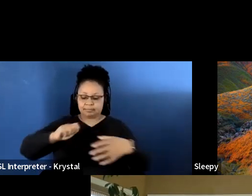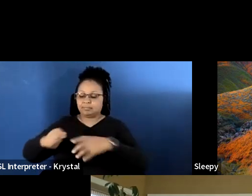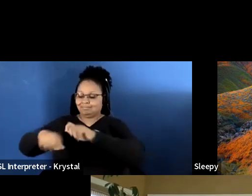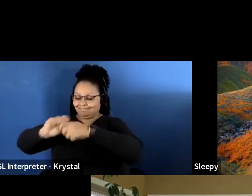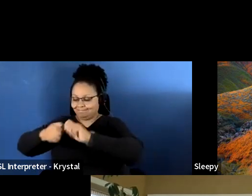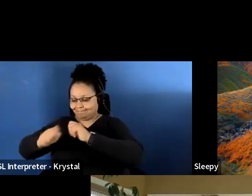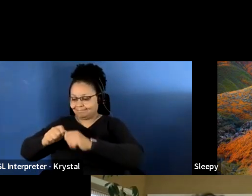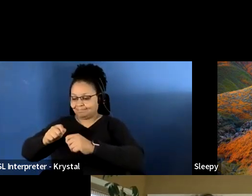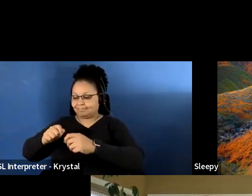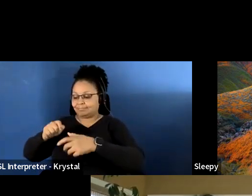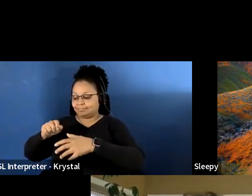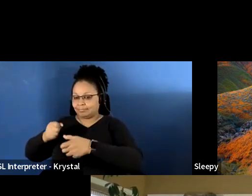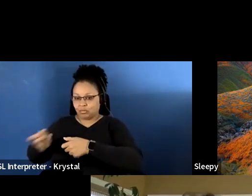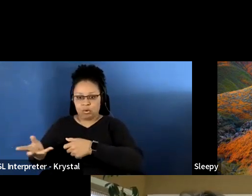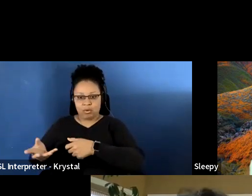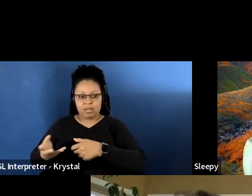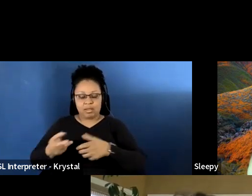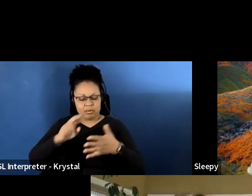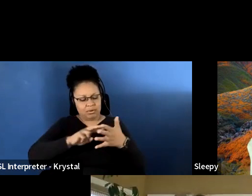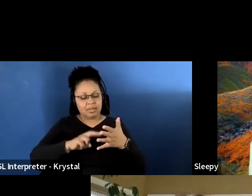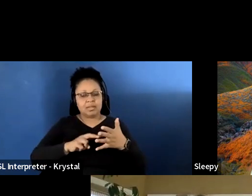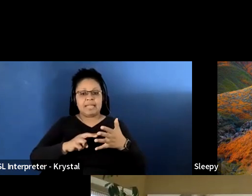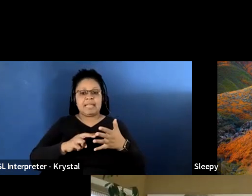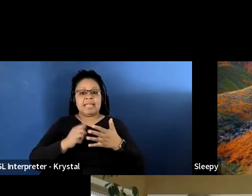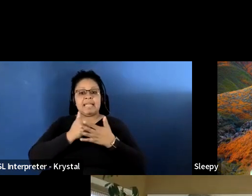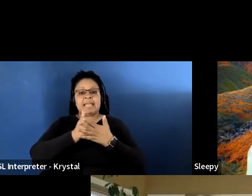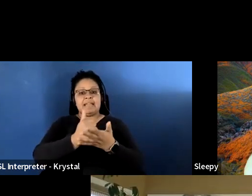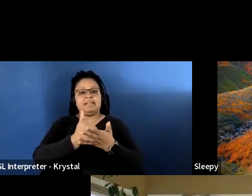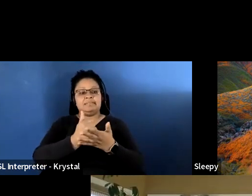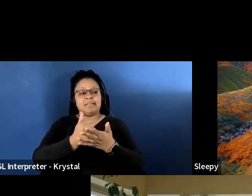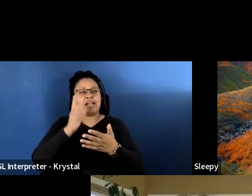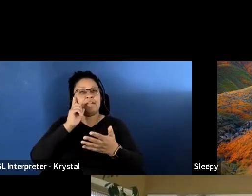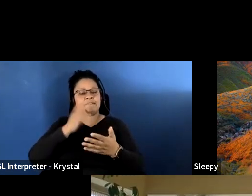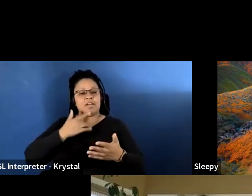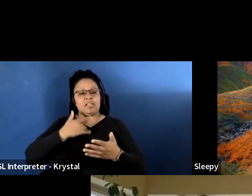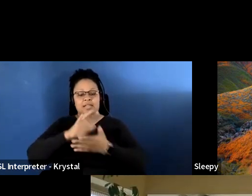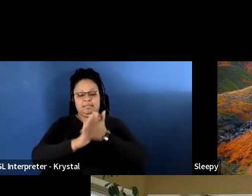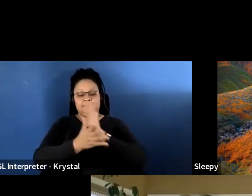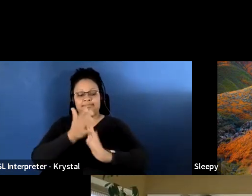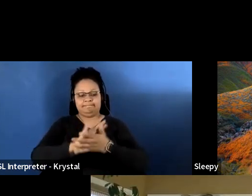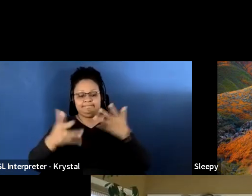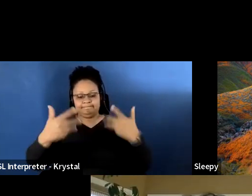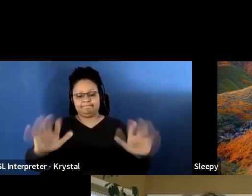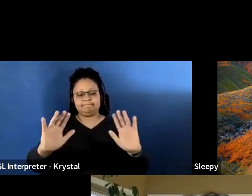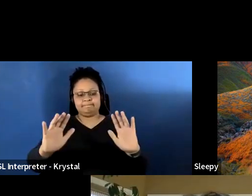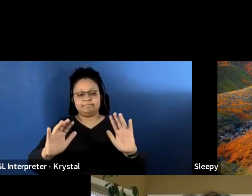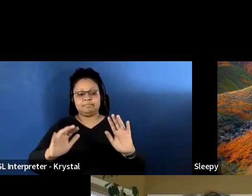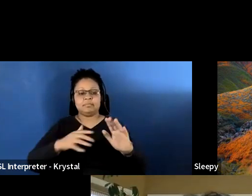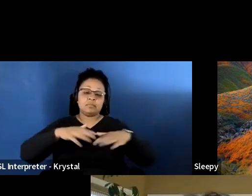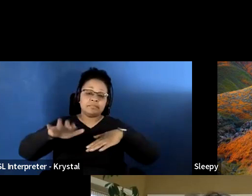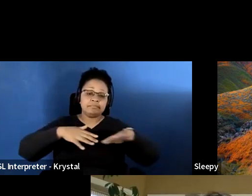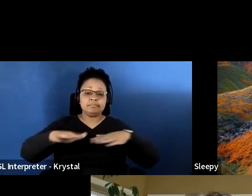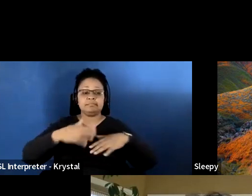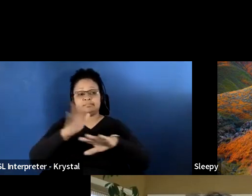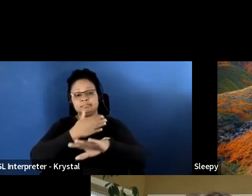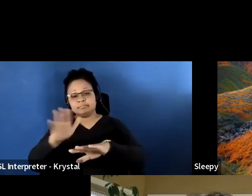away. It was like shaking your hands on something. It was very therapeutic. Take walks, listen to